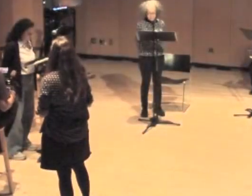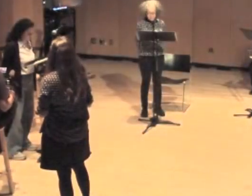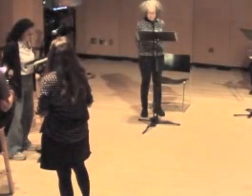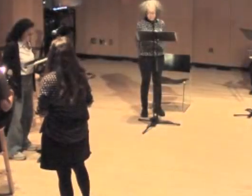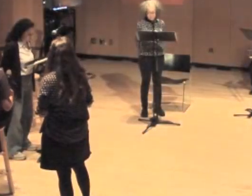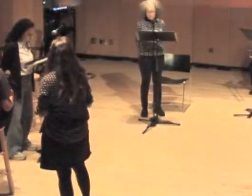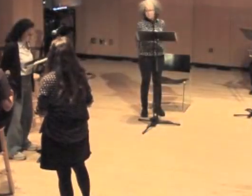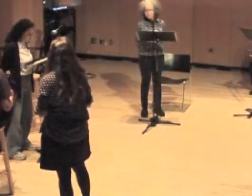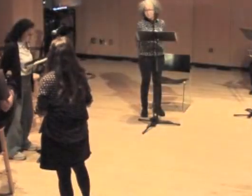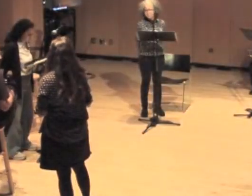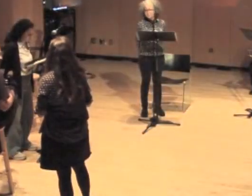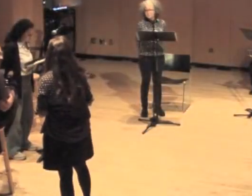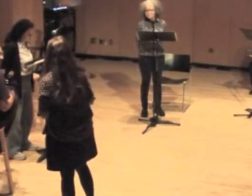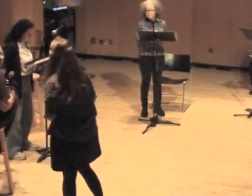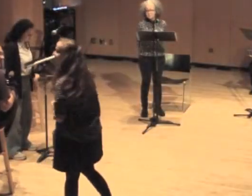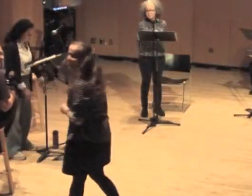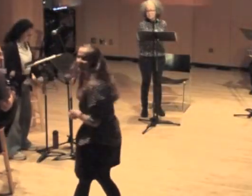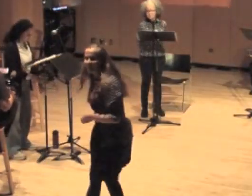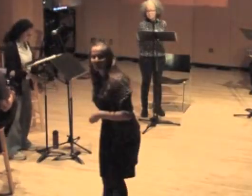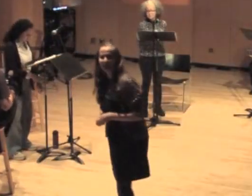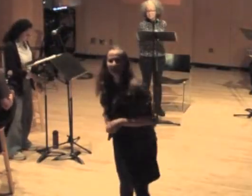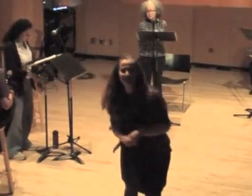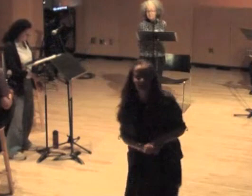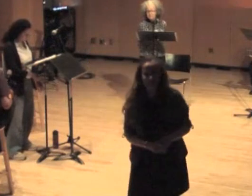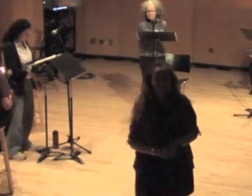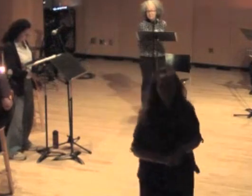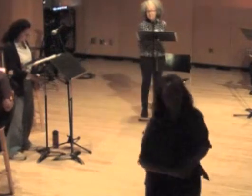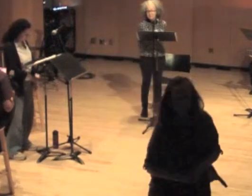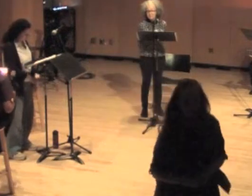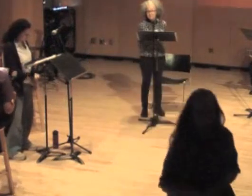yeah okay yeah